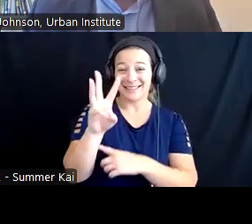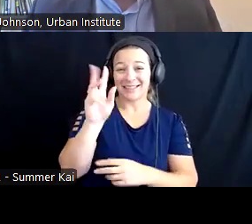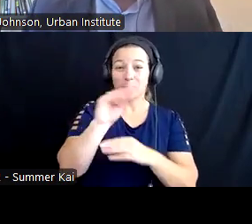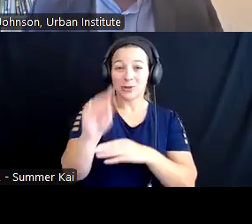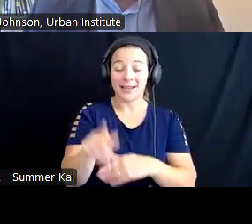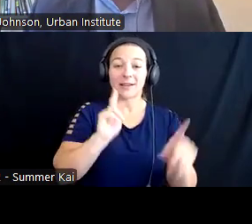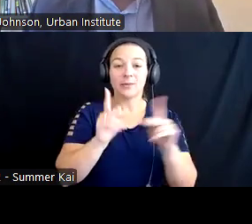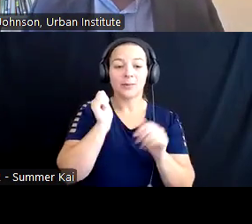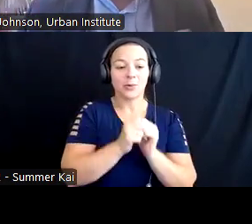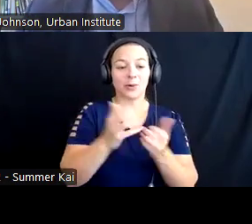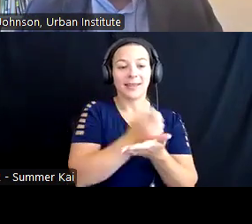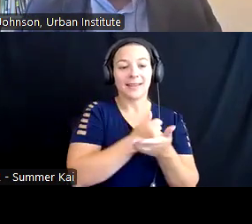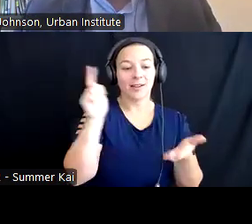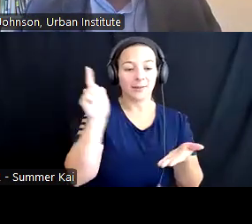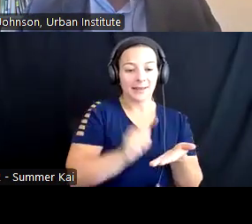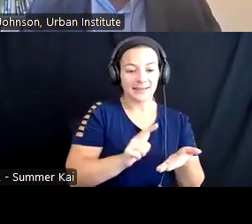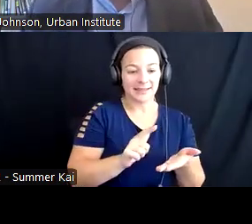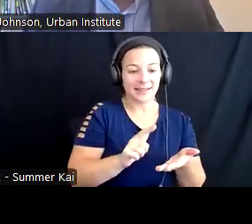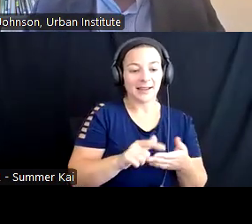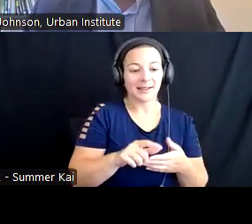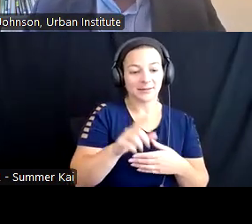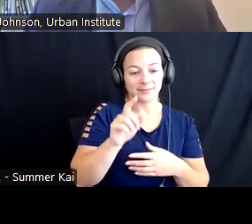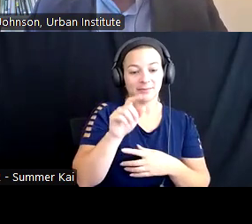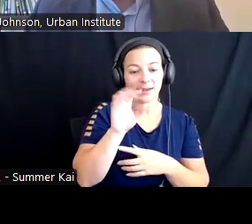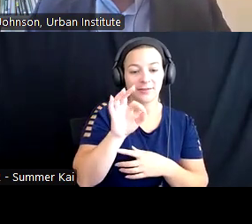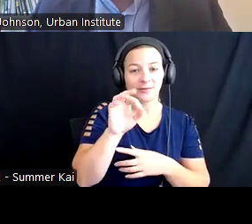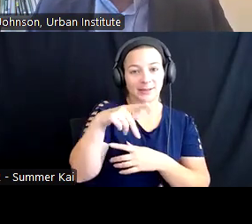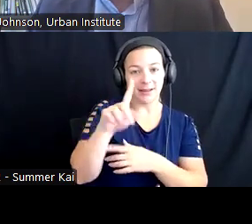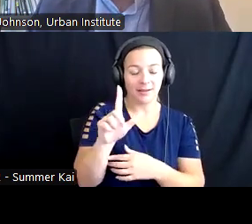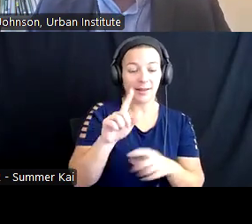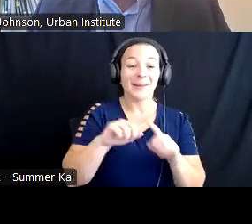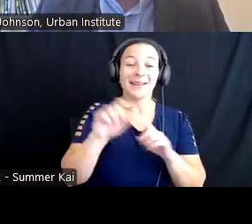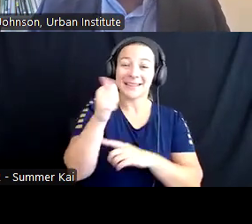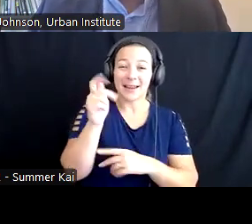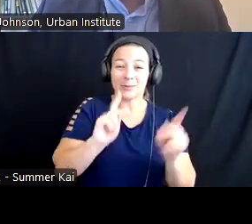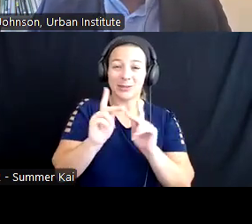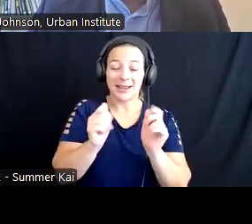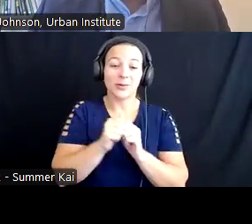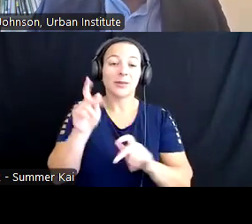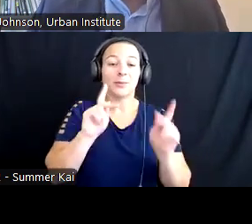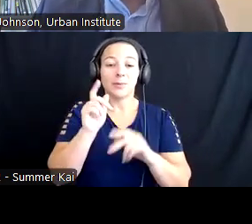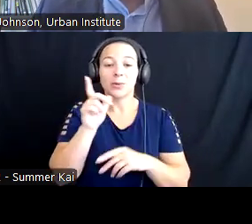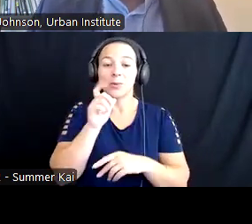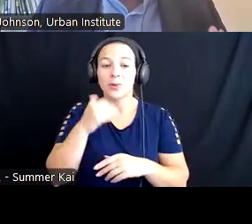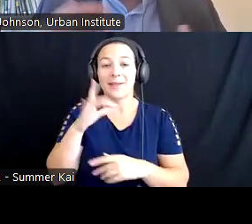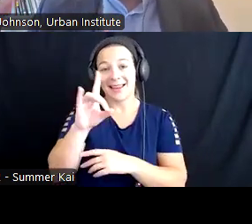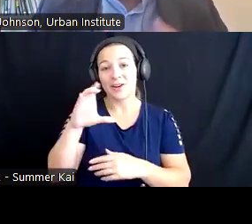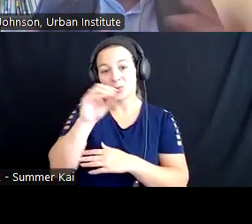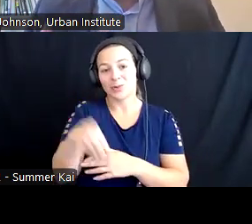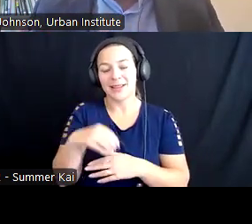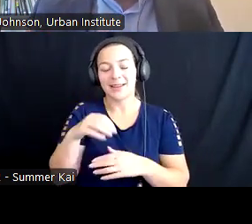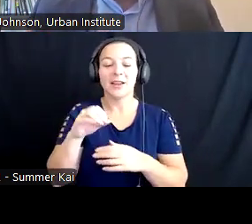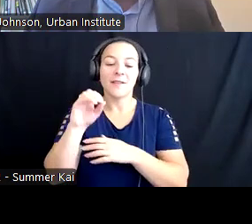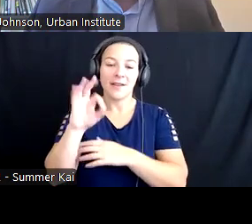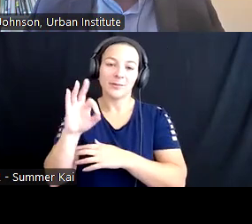below 139% of FPL, only 10% for people with incomes above 800% of FPL. And again, that